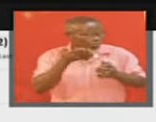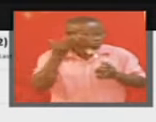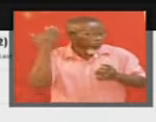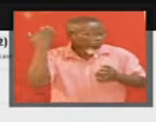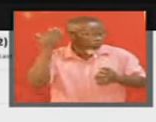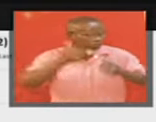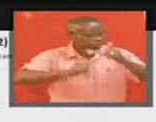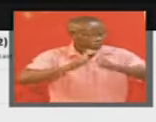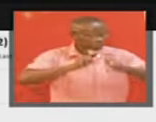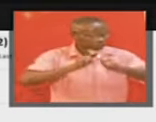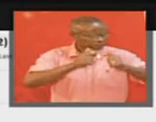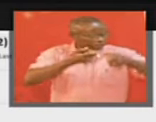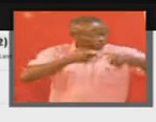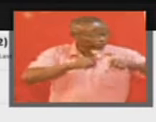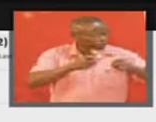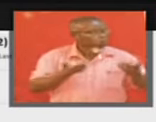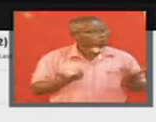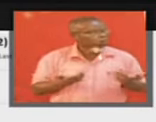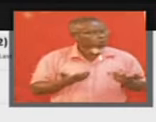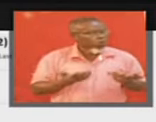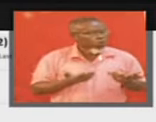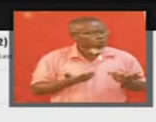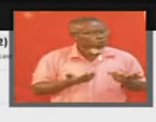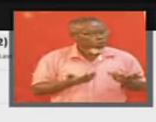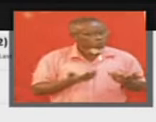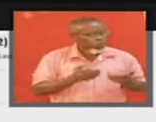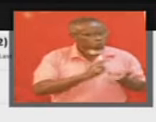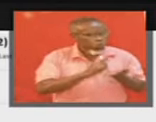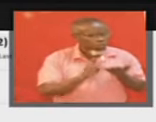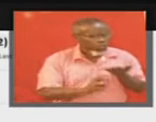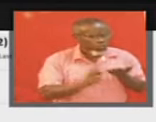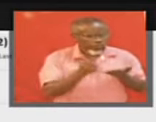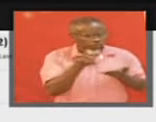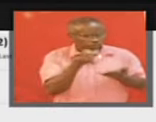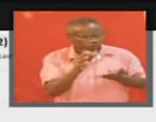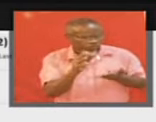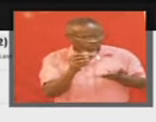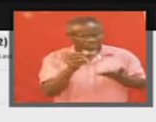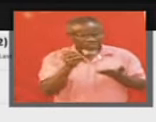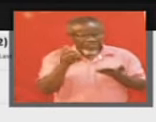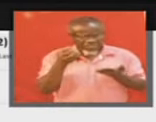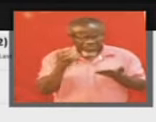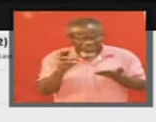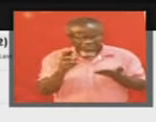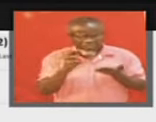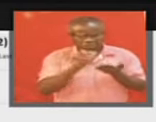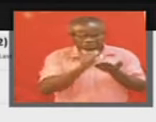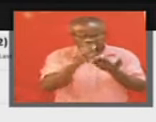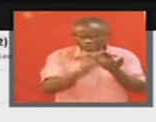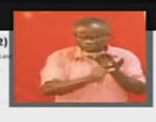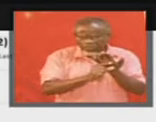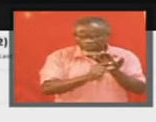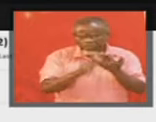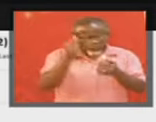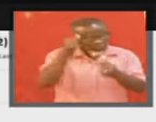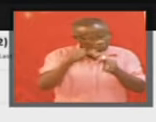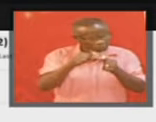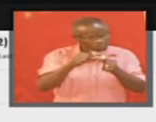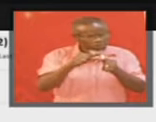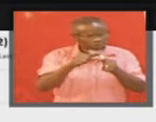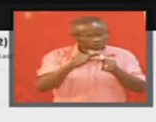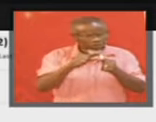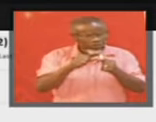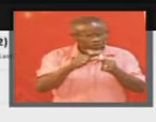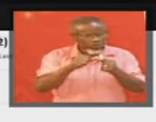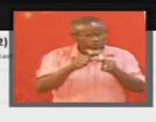that was around that weekend of the 15th and 16th of August. And this is how we relate that peak